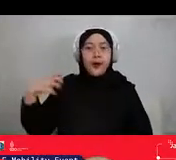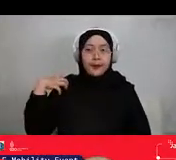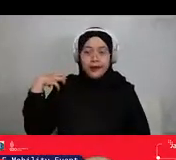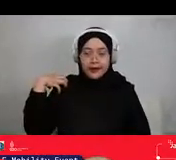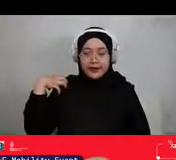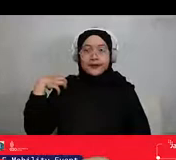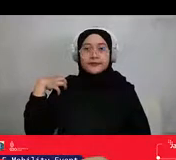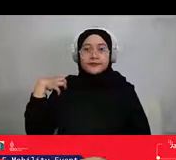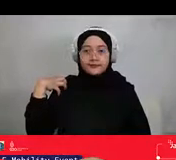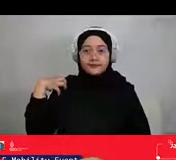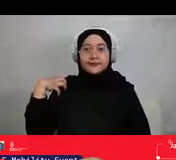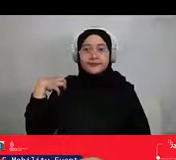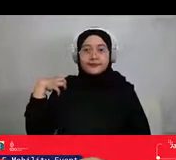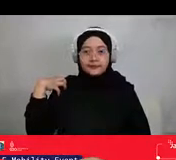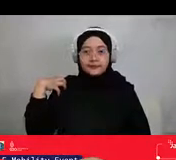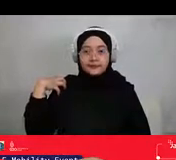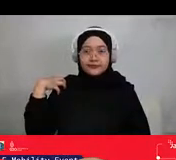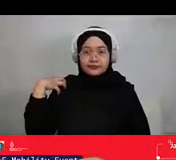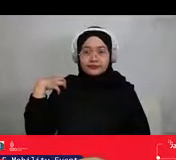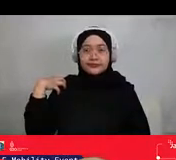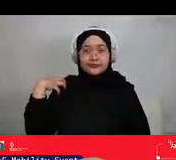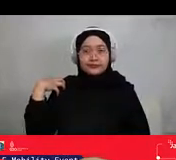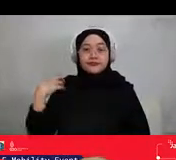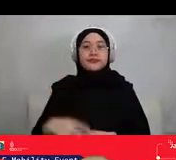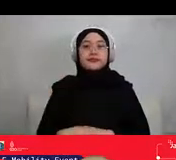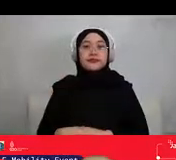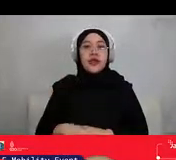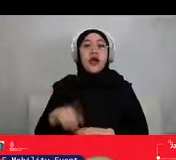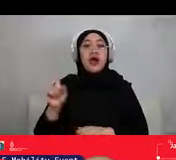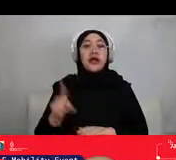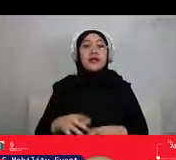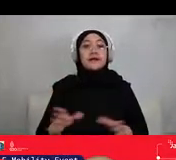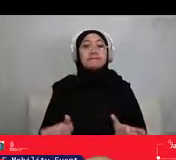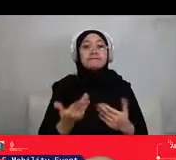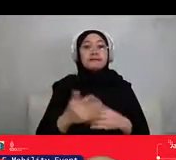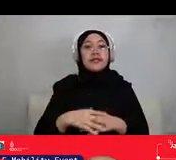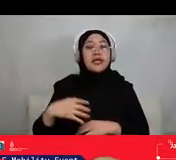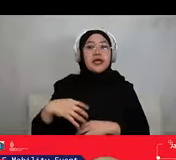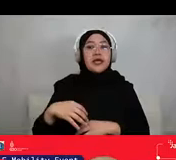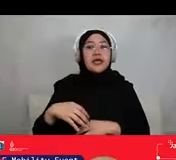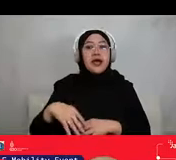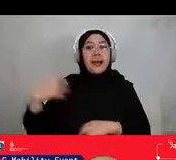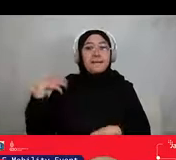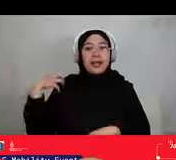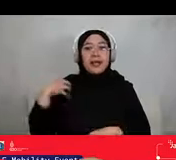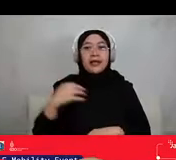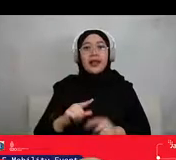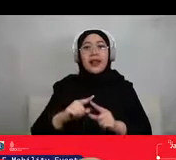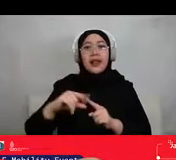in Latin America. And then in India, there are a couple of OEMs, indigenous OEMs, as well as